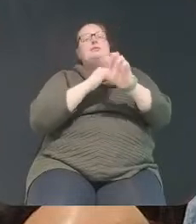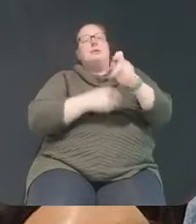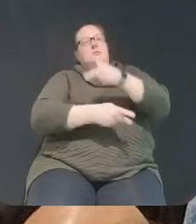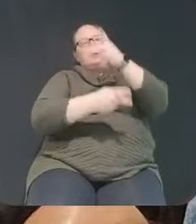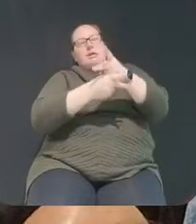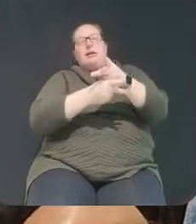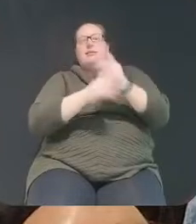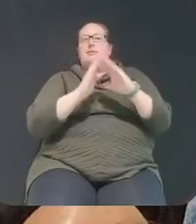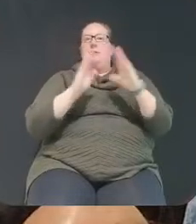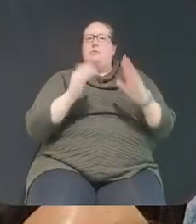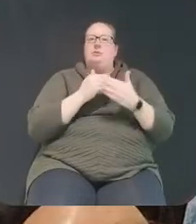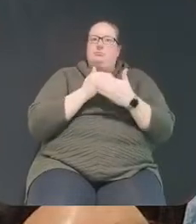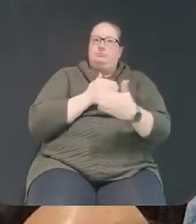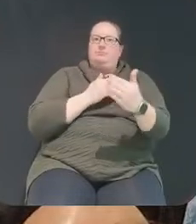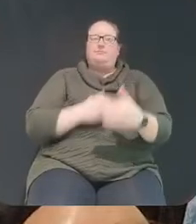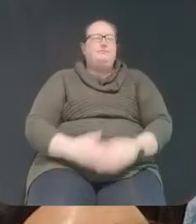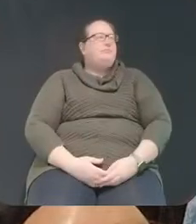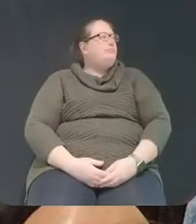housing.